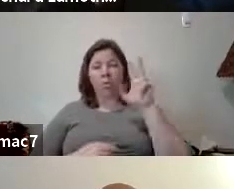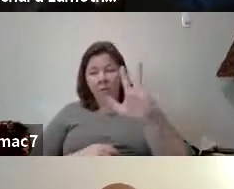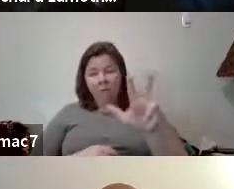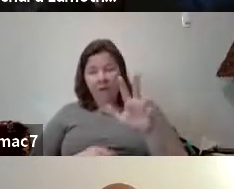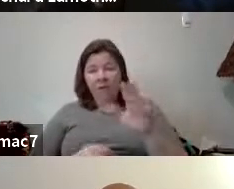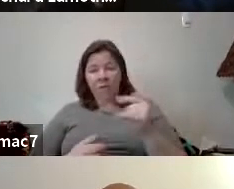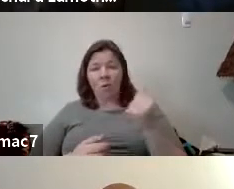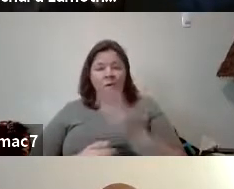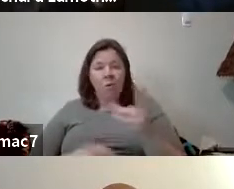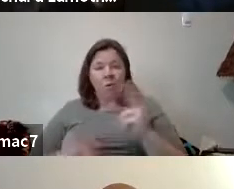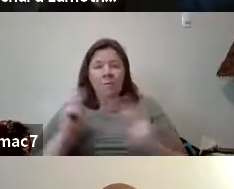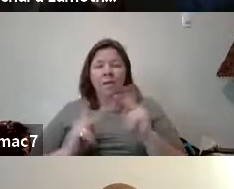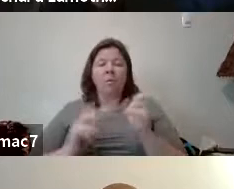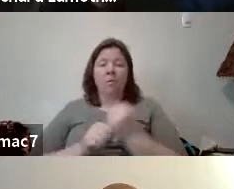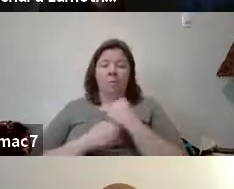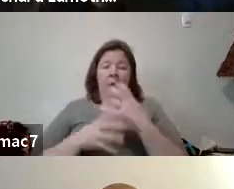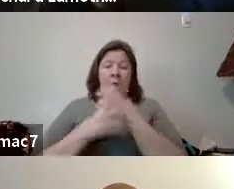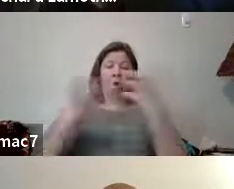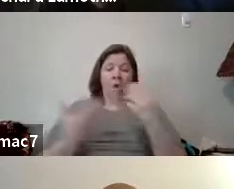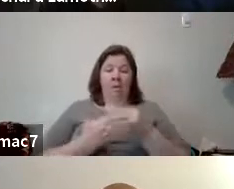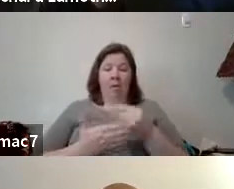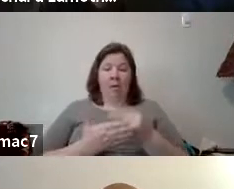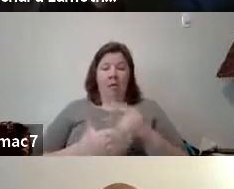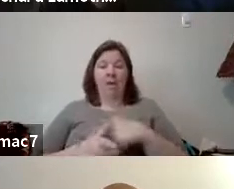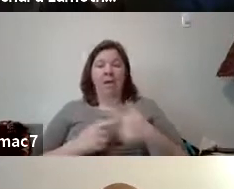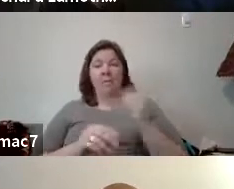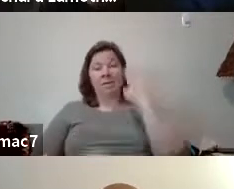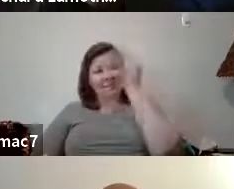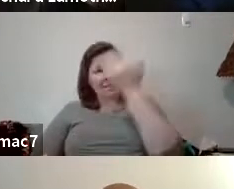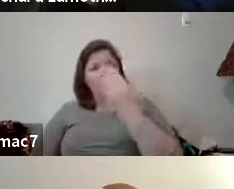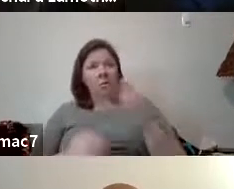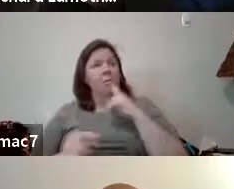handful of individuals who are making a lot of money and make it seem as if it's